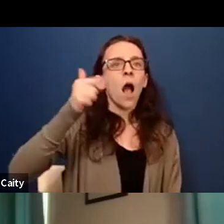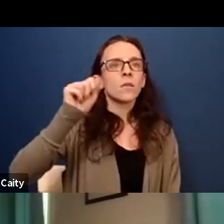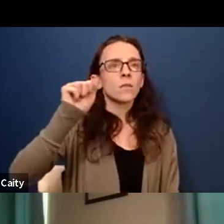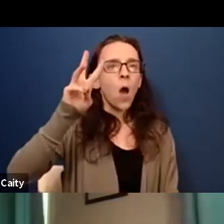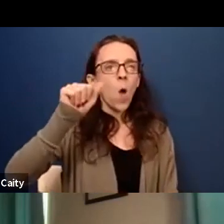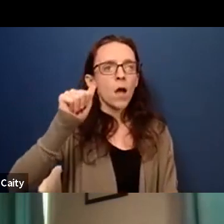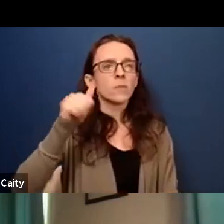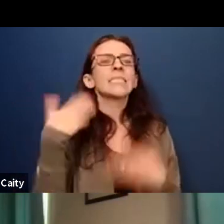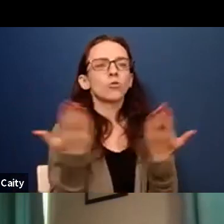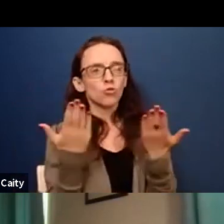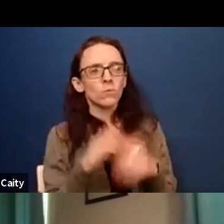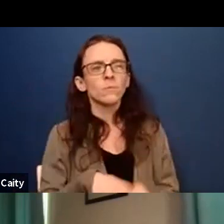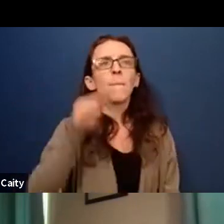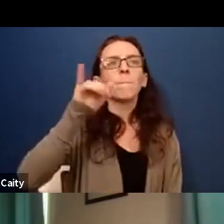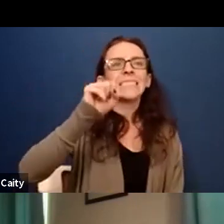Garrett?